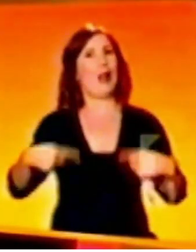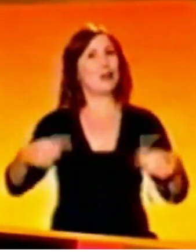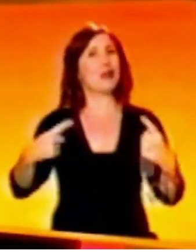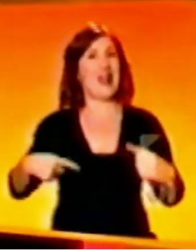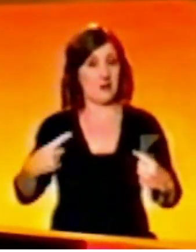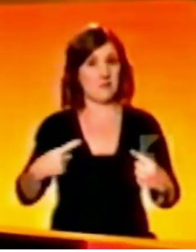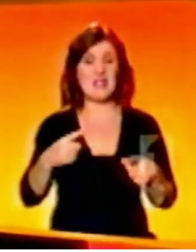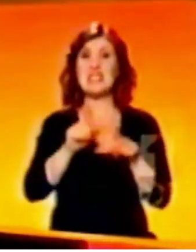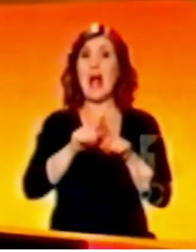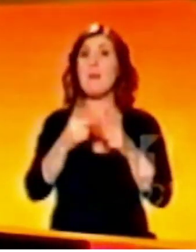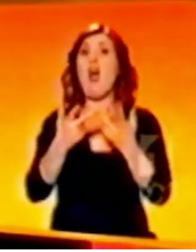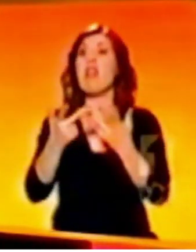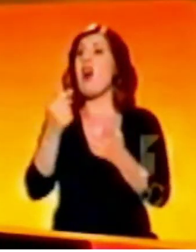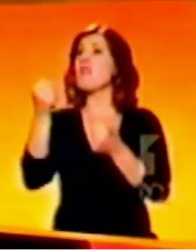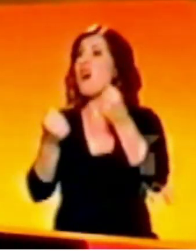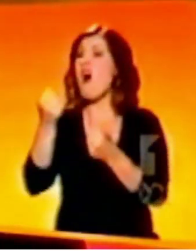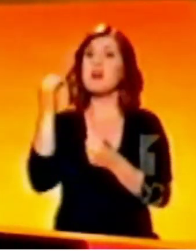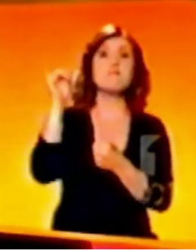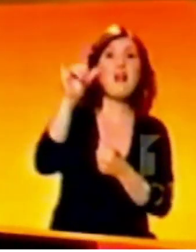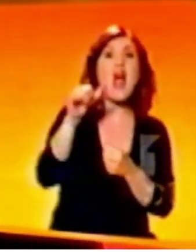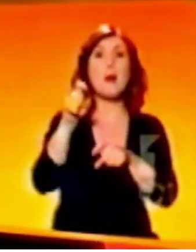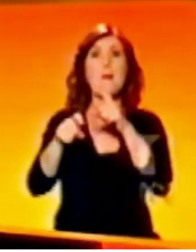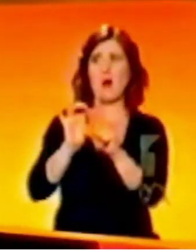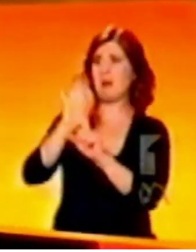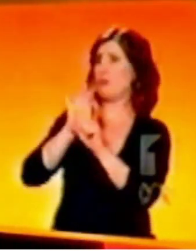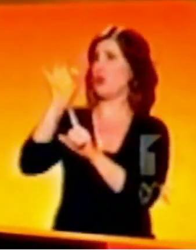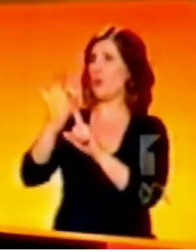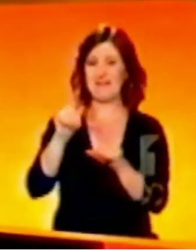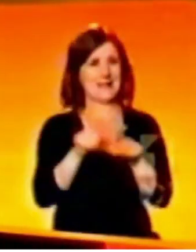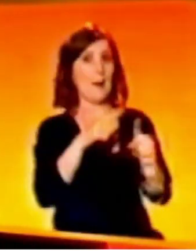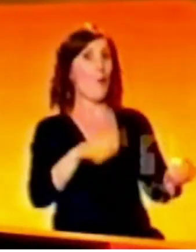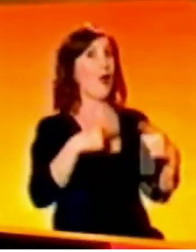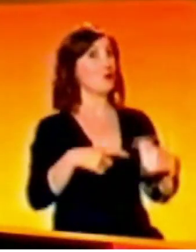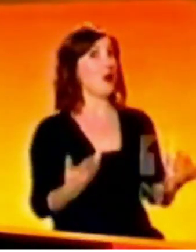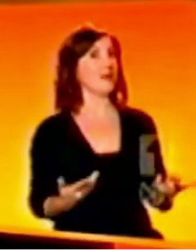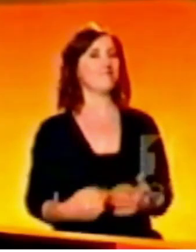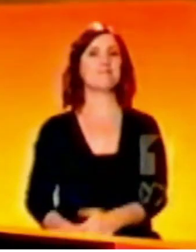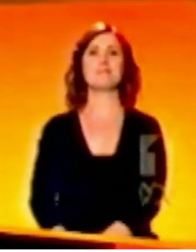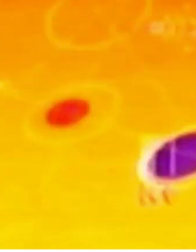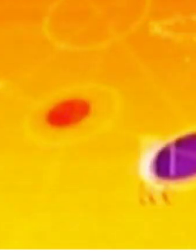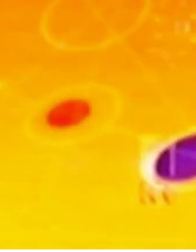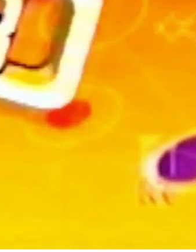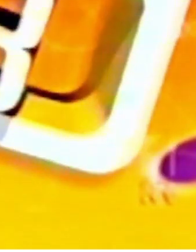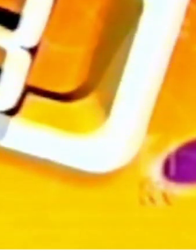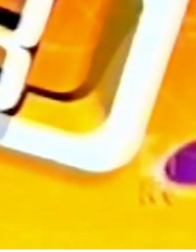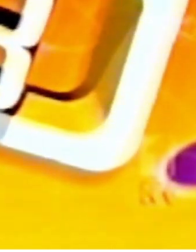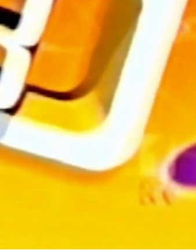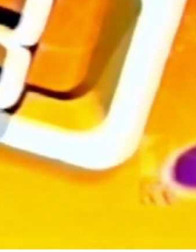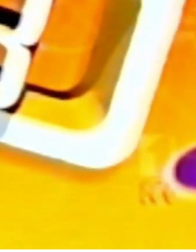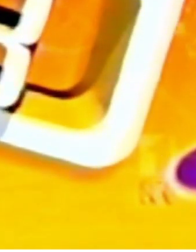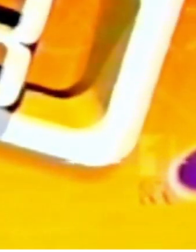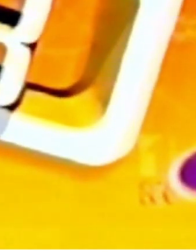just as other methods of transport, like cars, planes and bikes, keep getting better, so do wheelchairs.